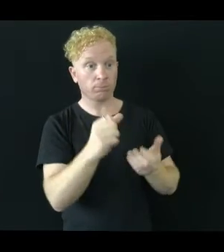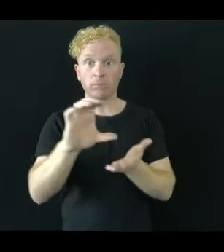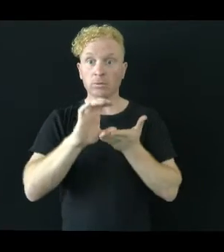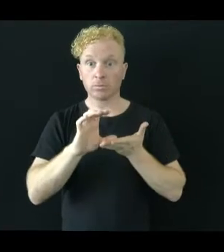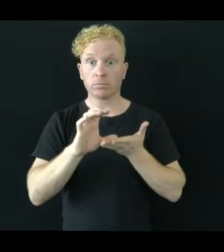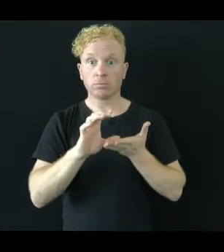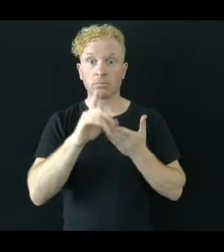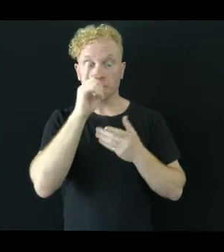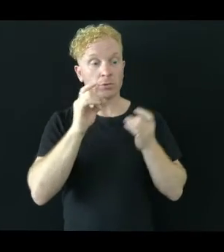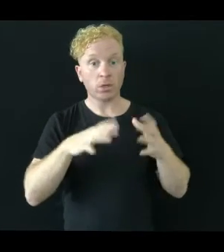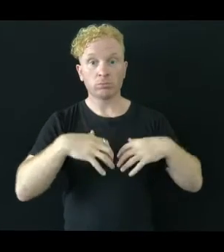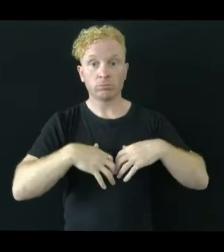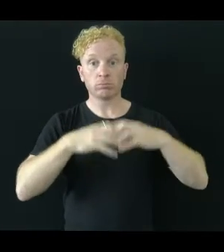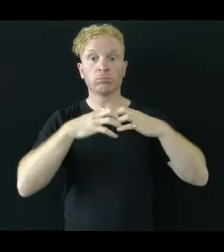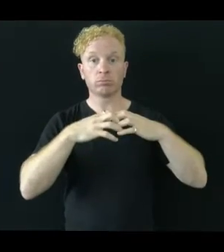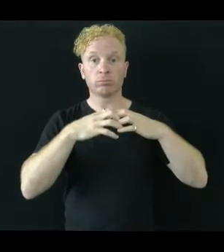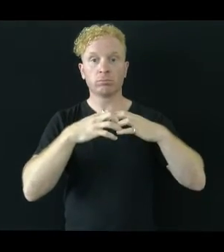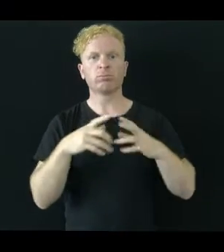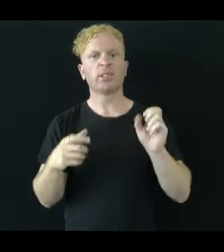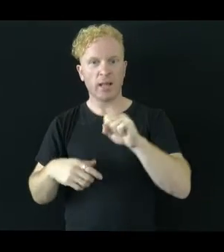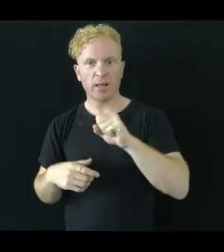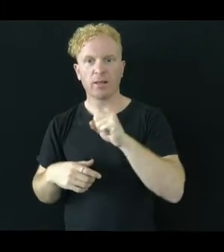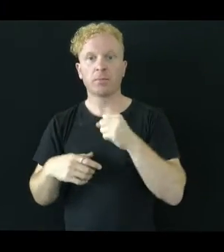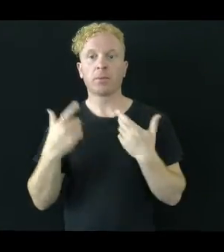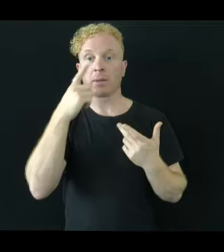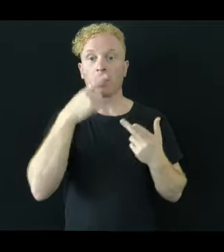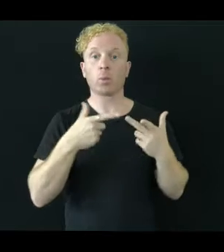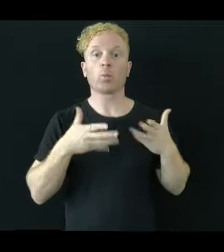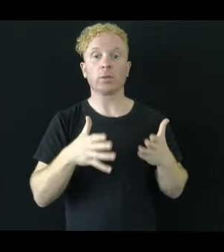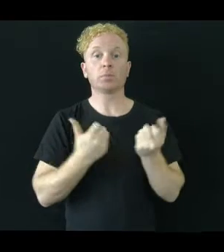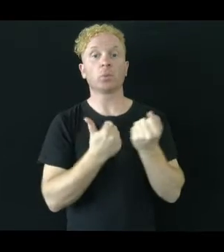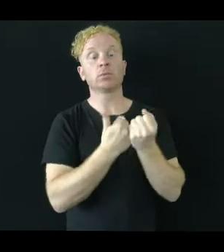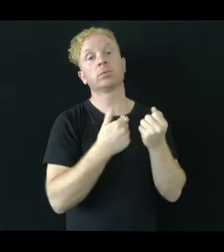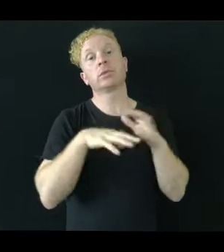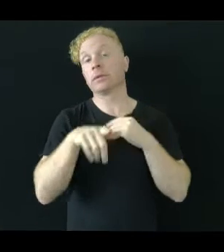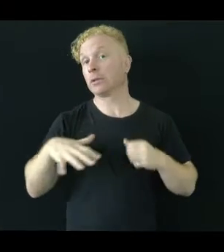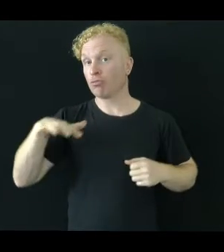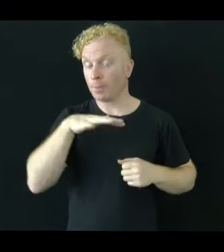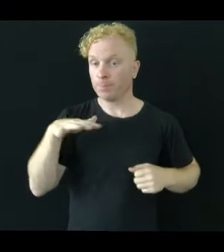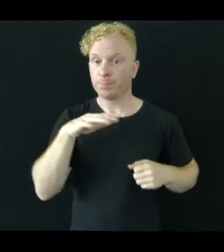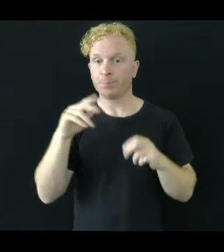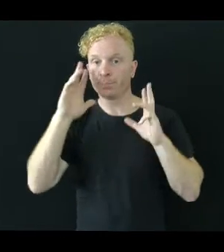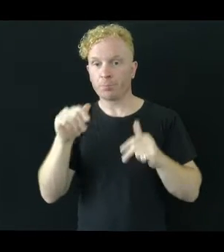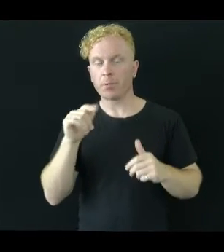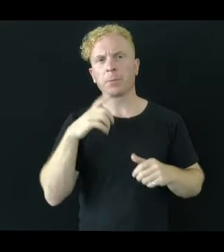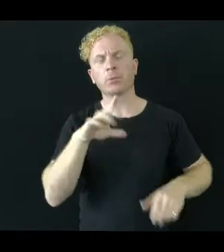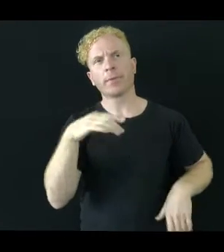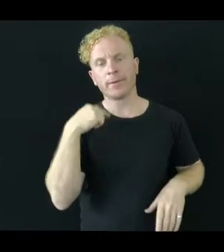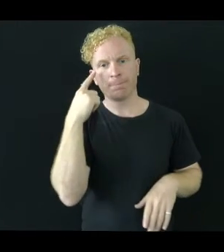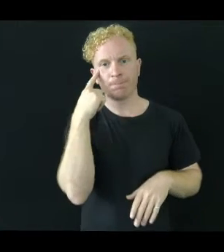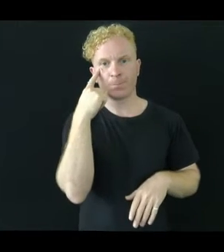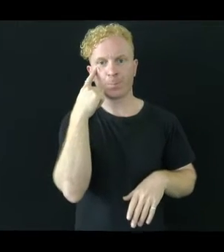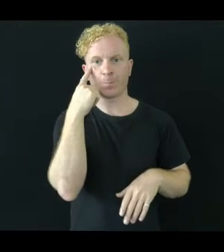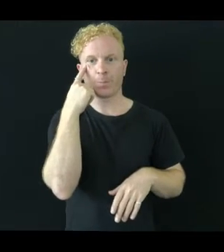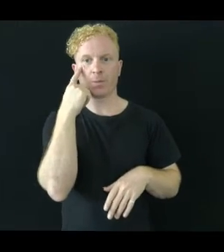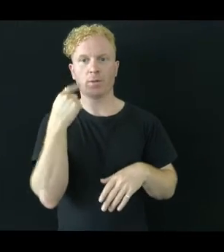getting funding once it starts up. Yeah, and what are some good ways of supporting people in this area? Because I think that we